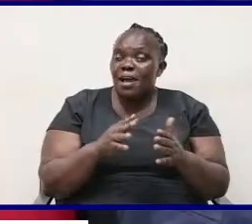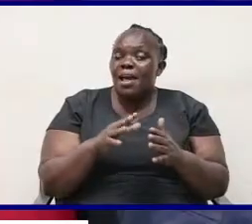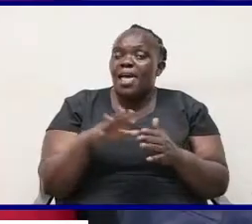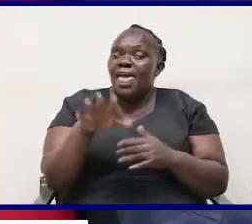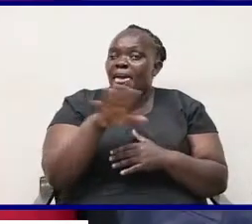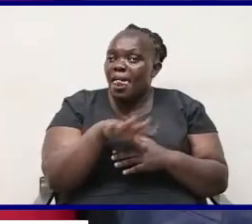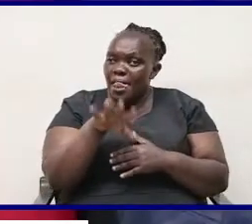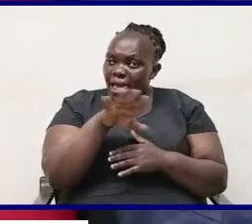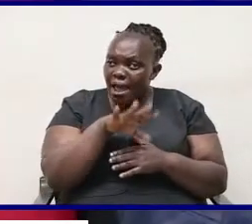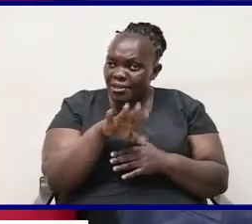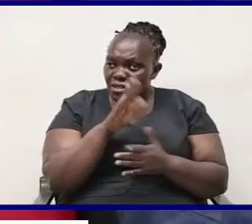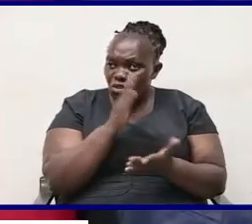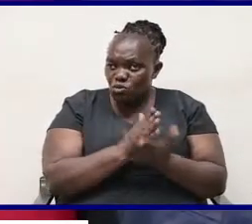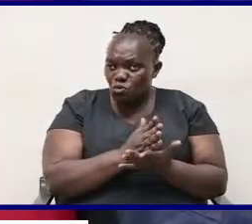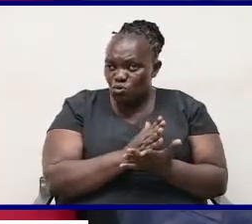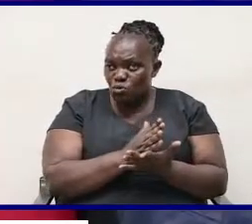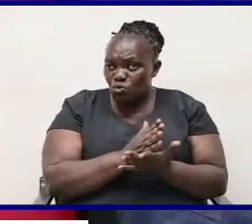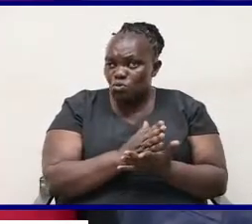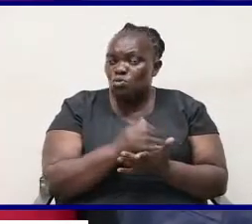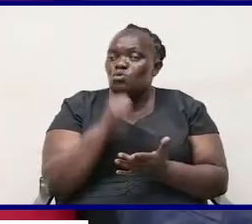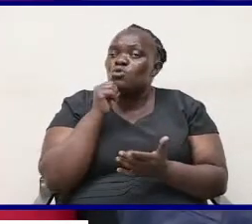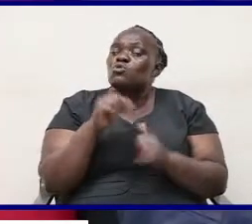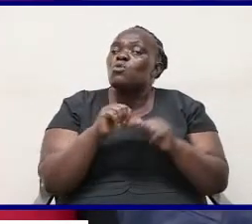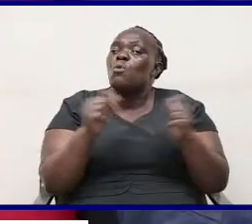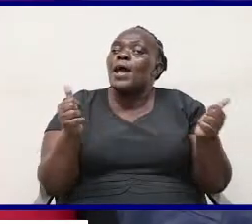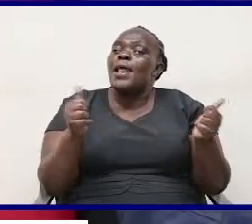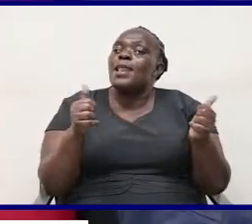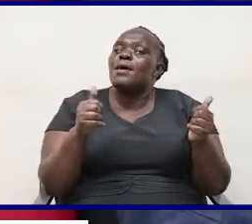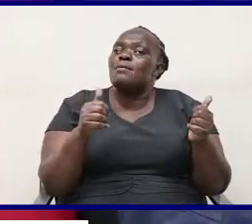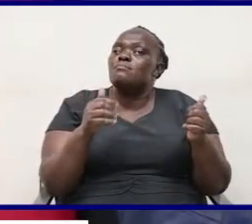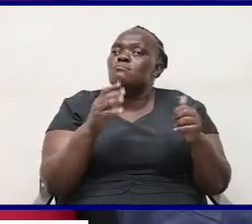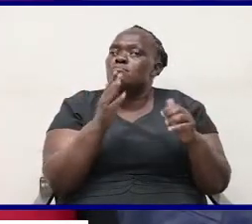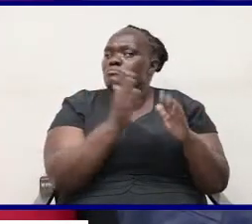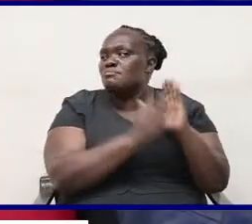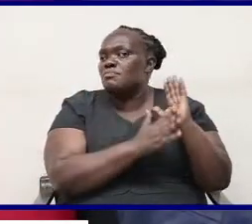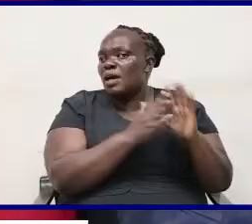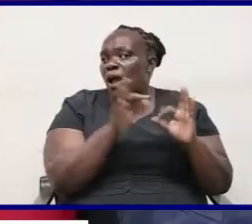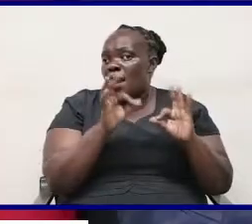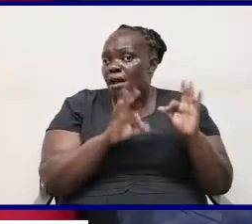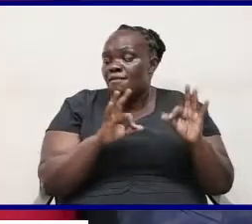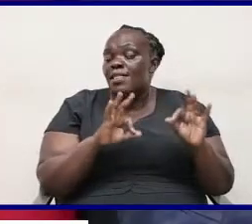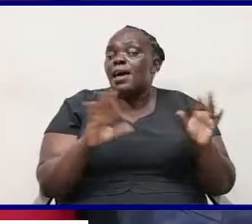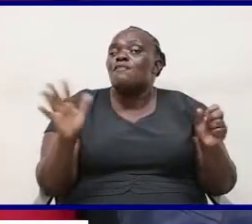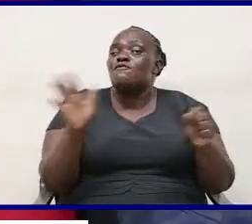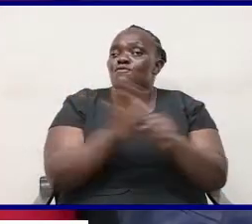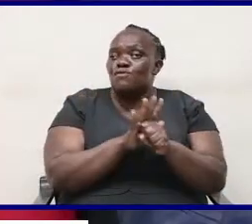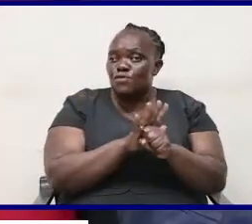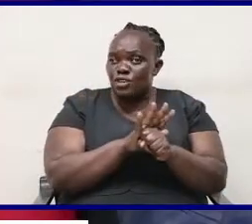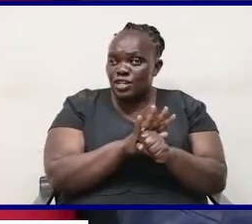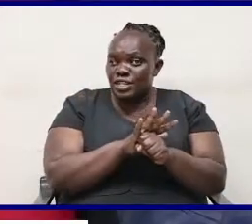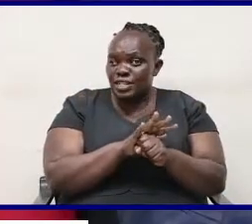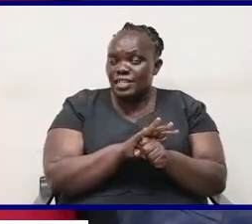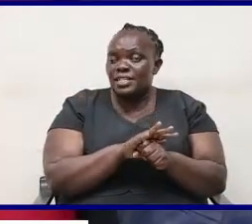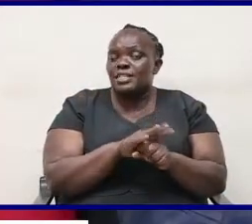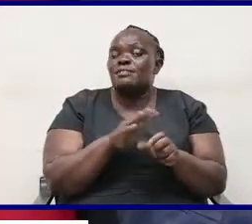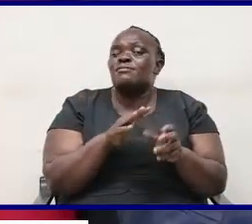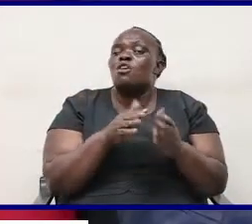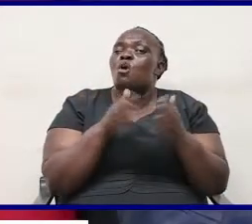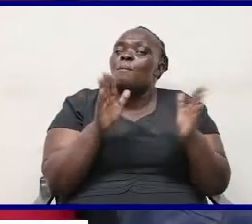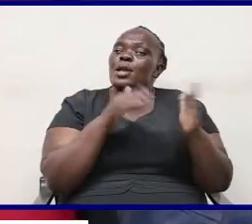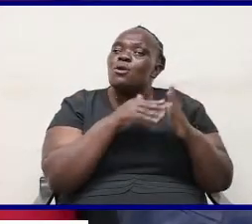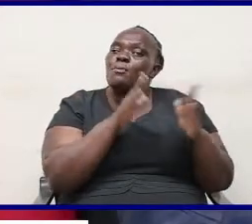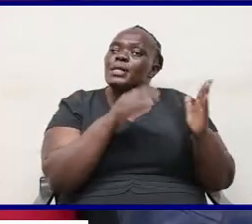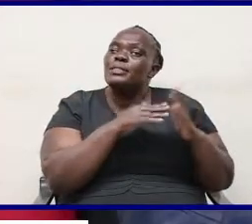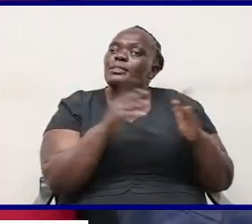entities that are really not well run if they're fully public, and so they are opening